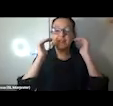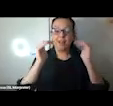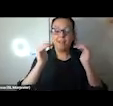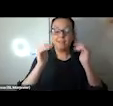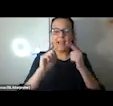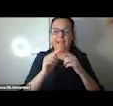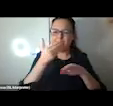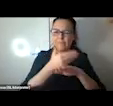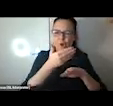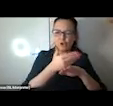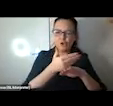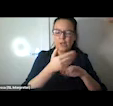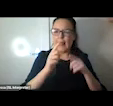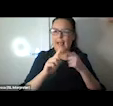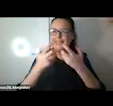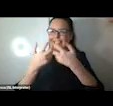and technical requirements